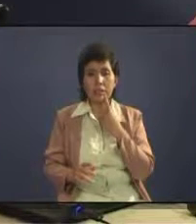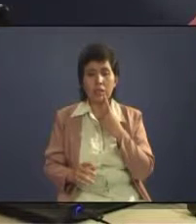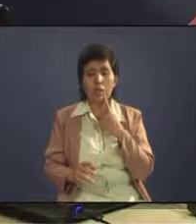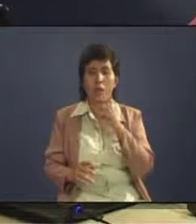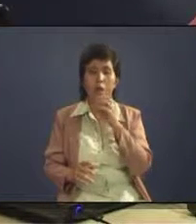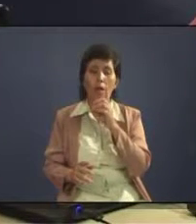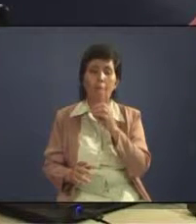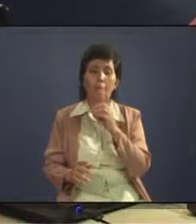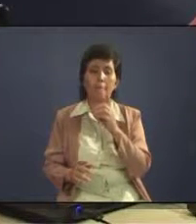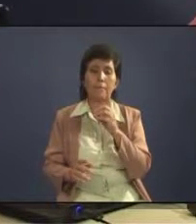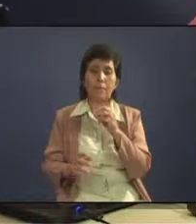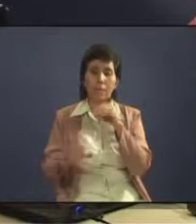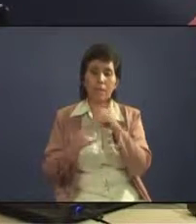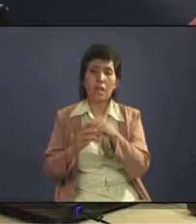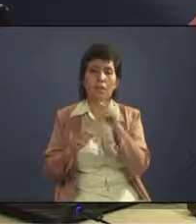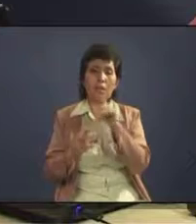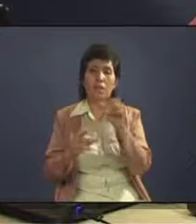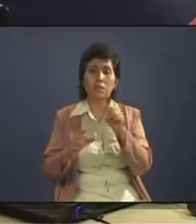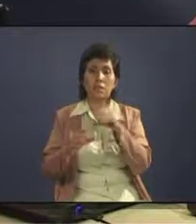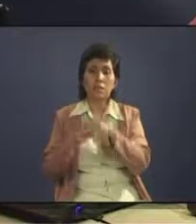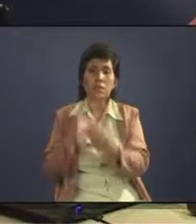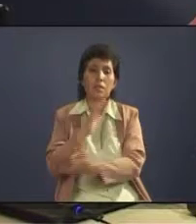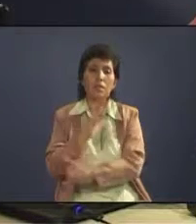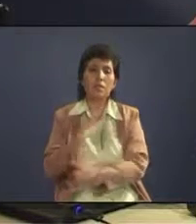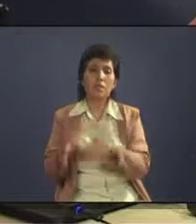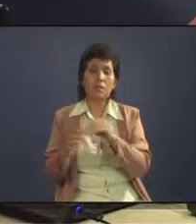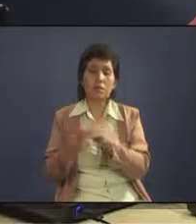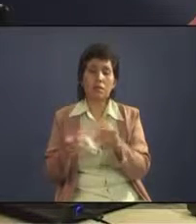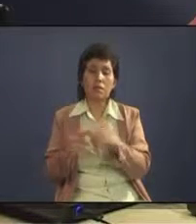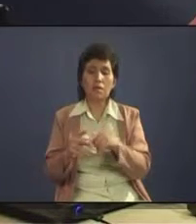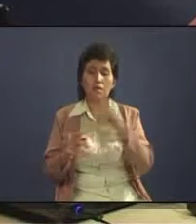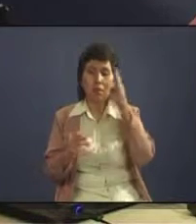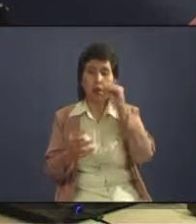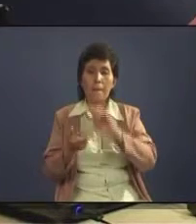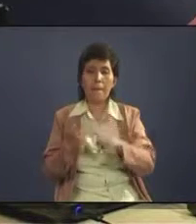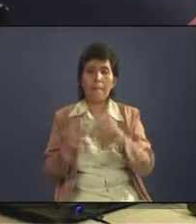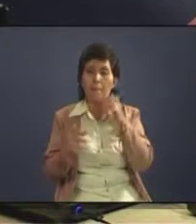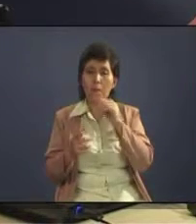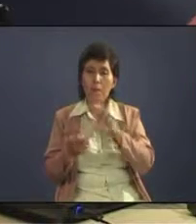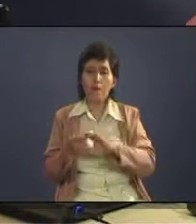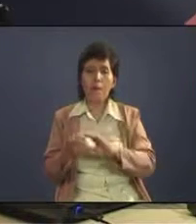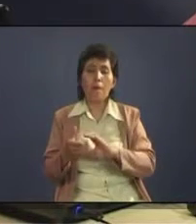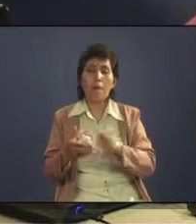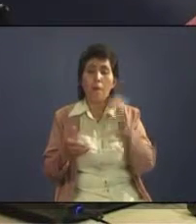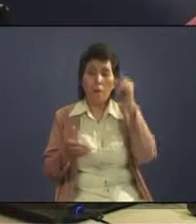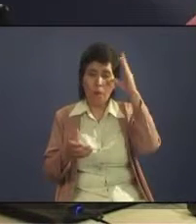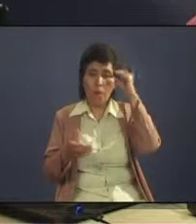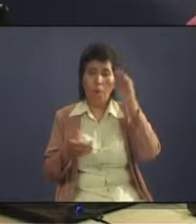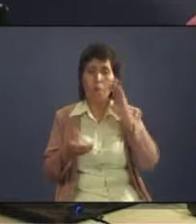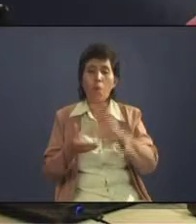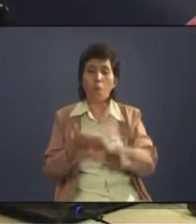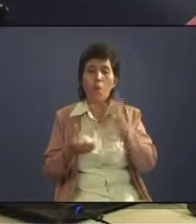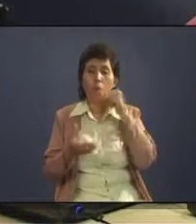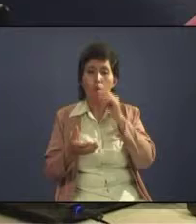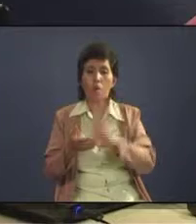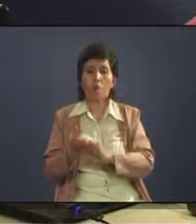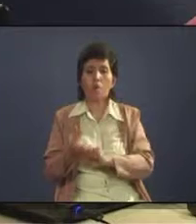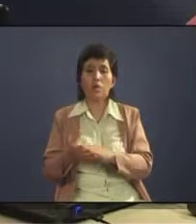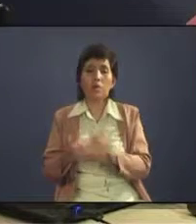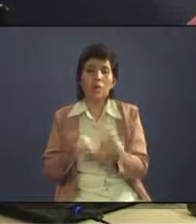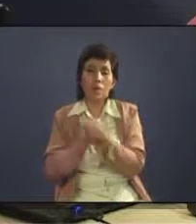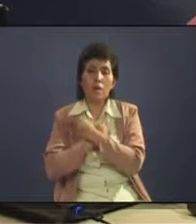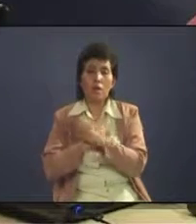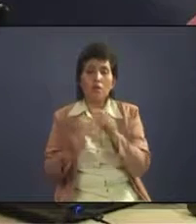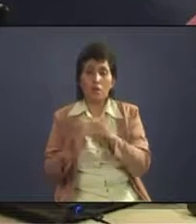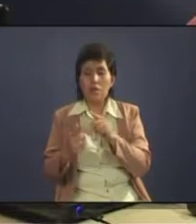domestic case happens between spouses, okay? Why does this happen? I do think that when you love too much, then